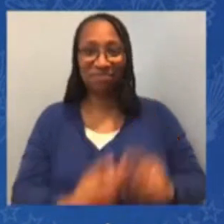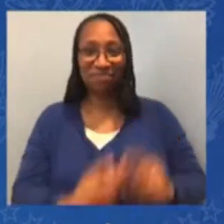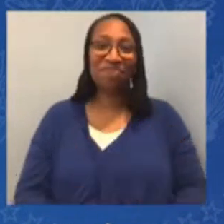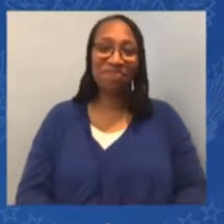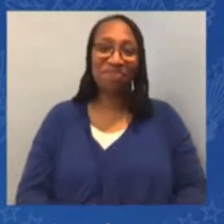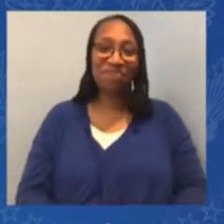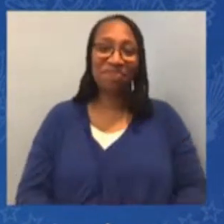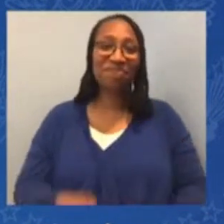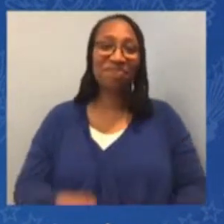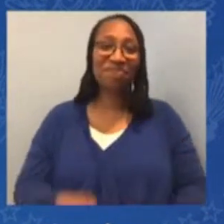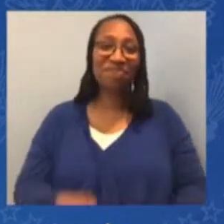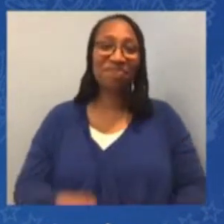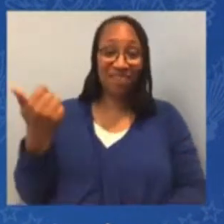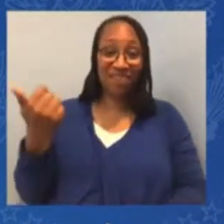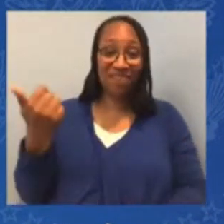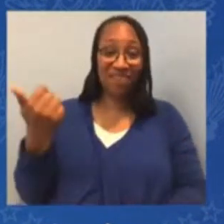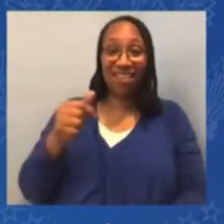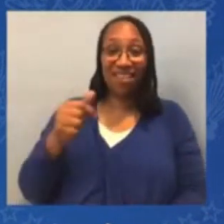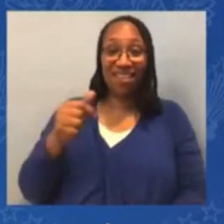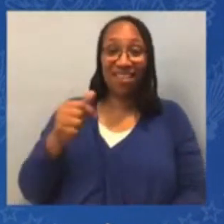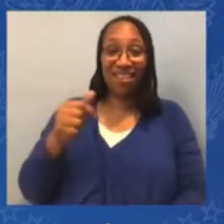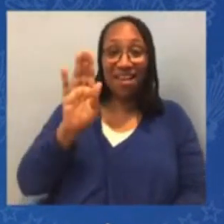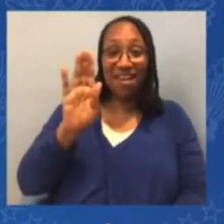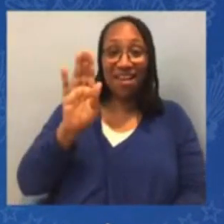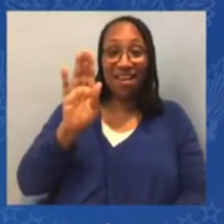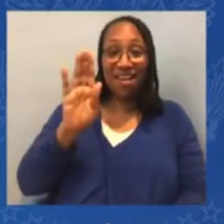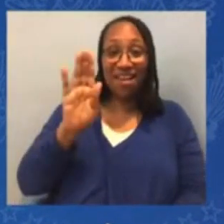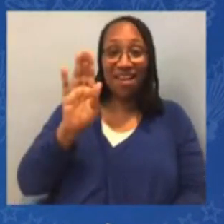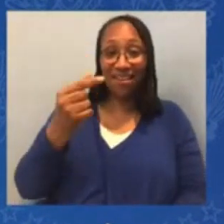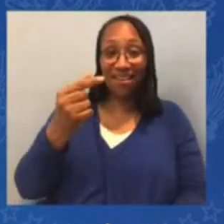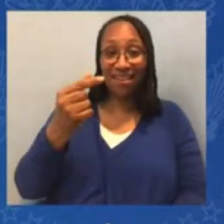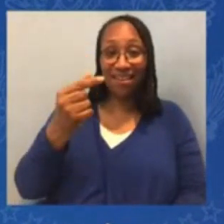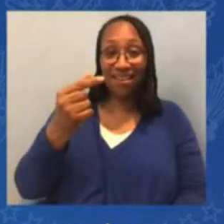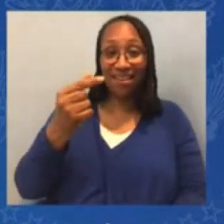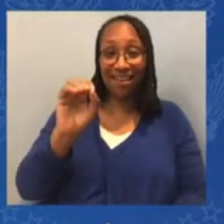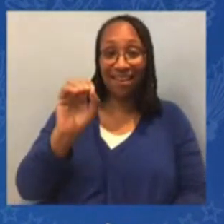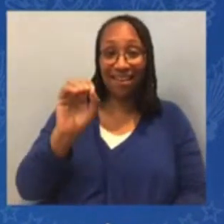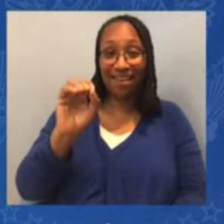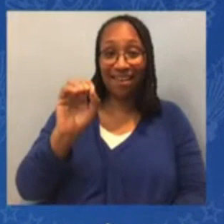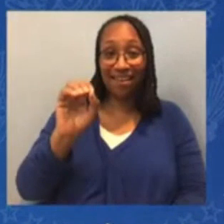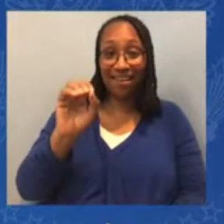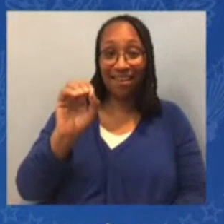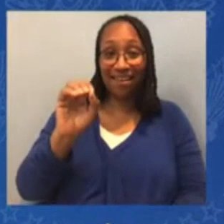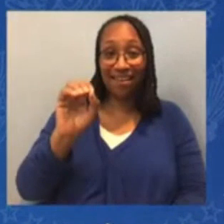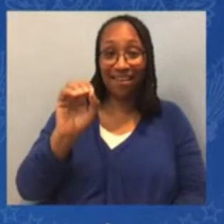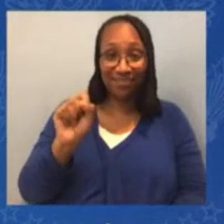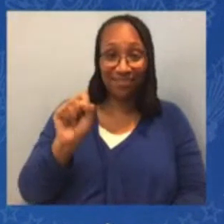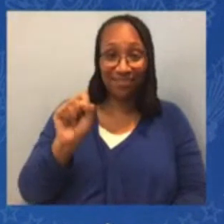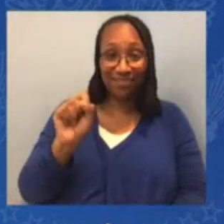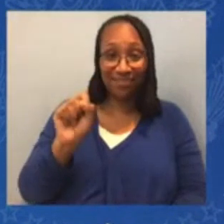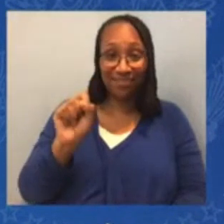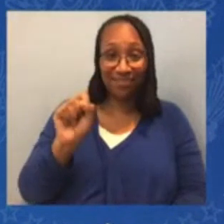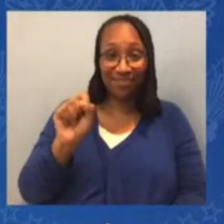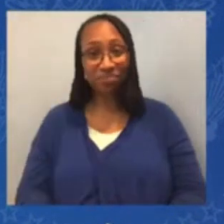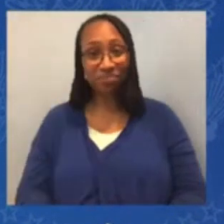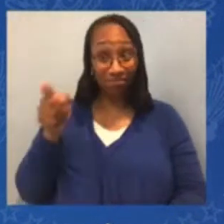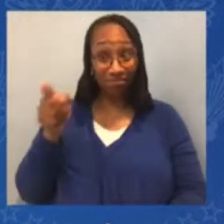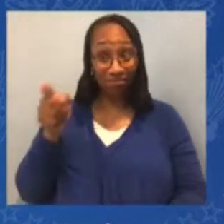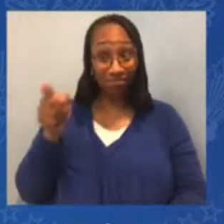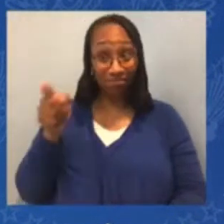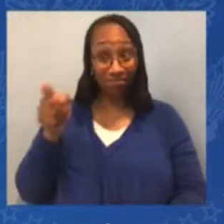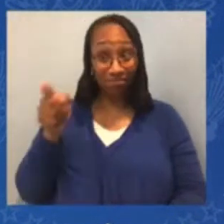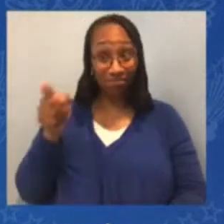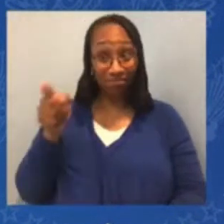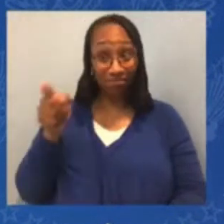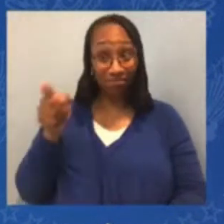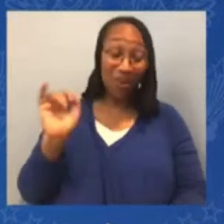Gabby has more courage than most people I have ever known. I had